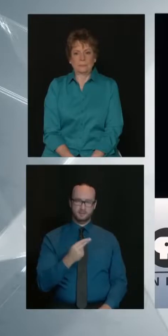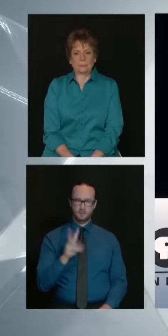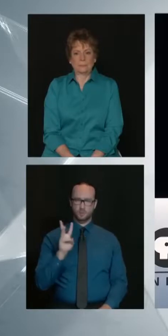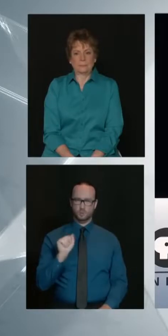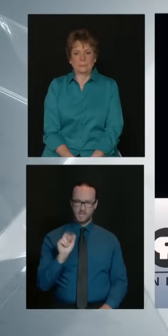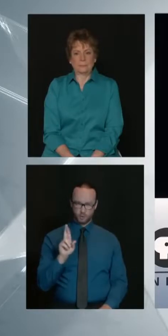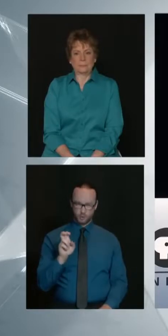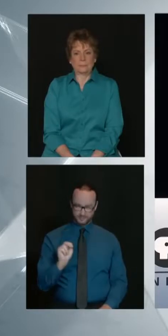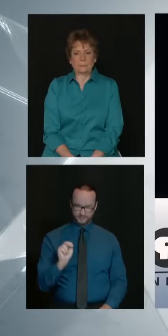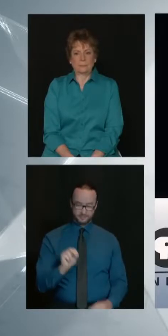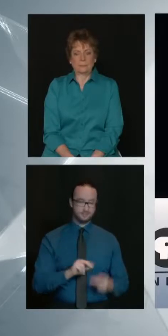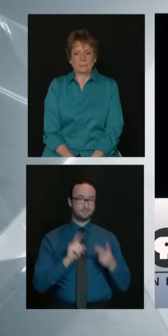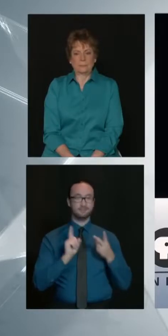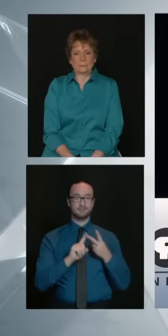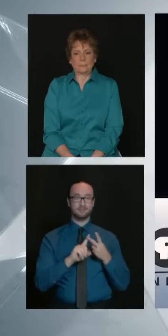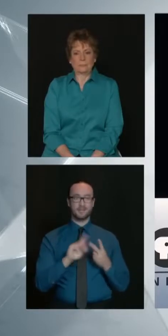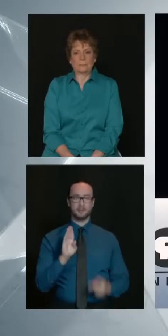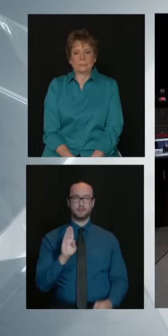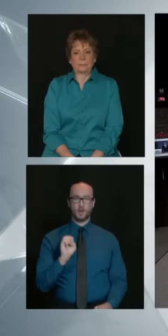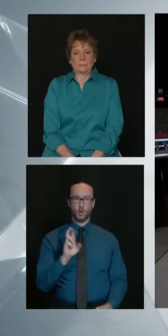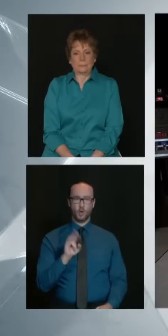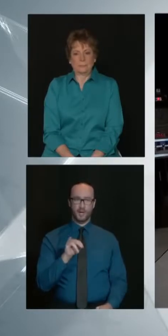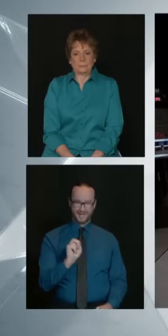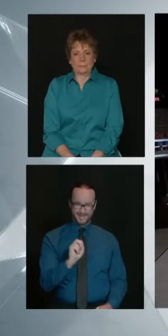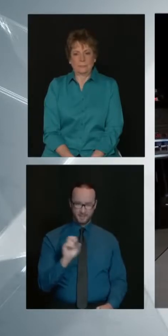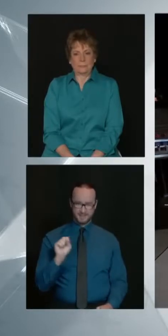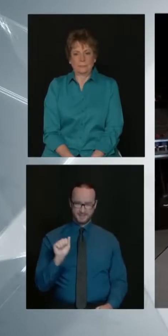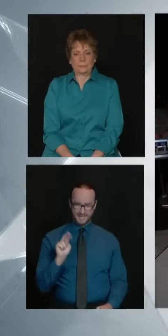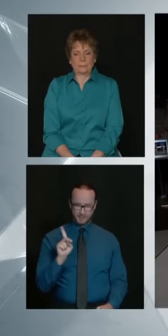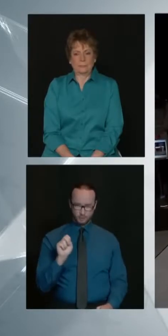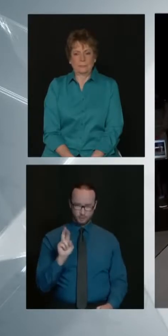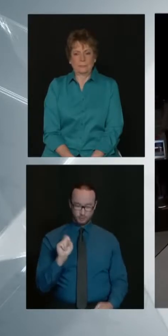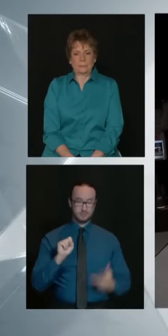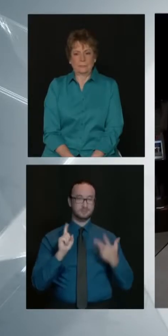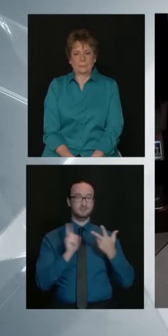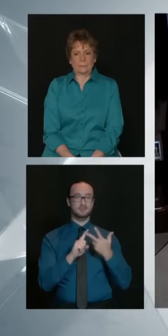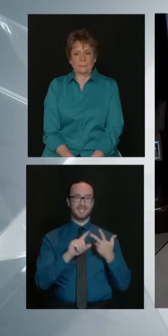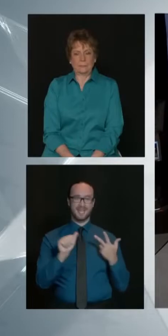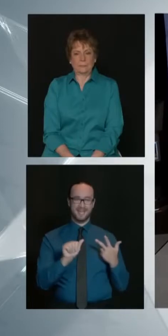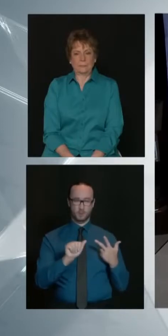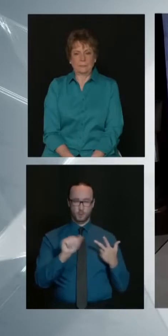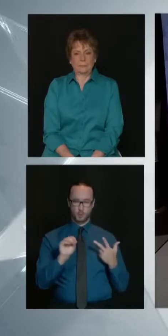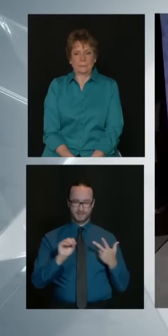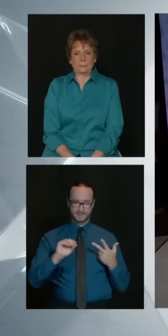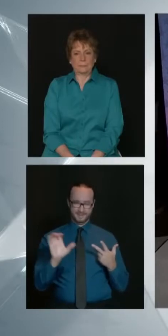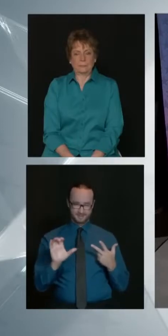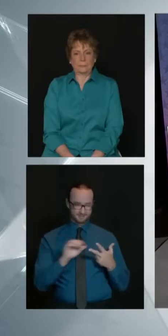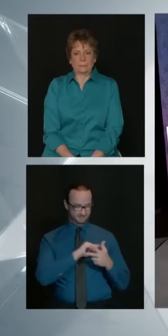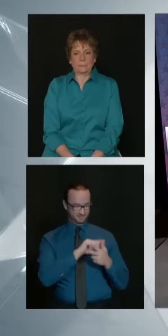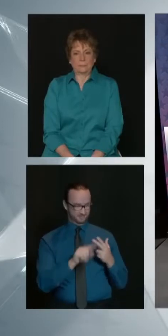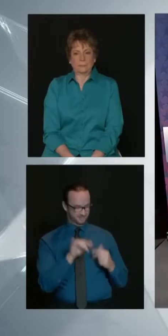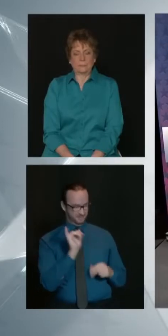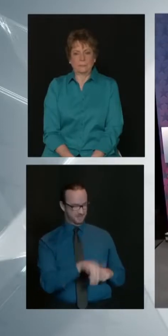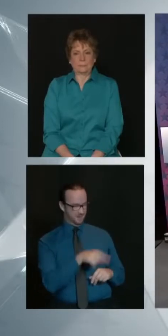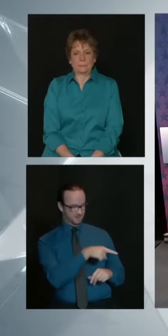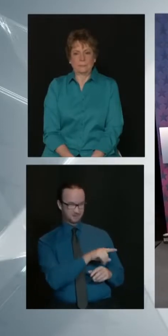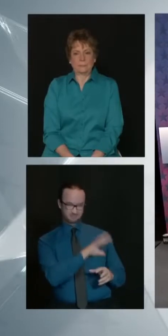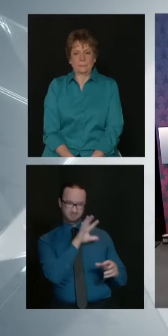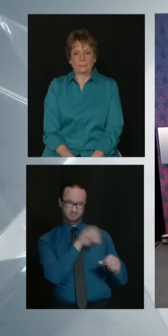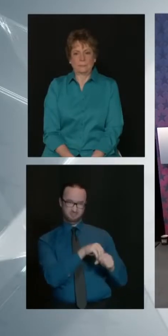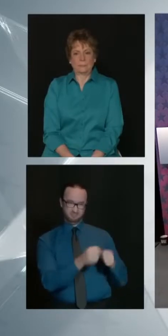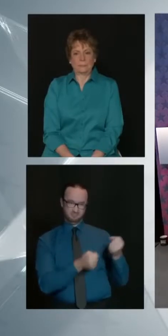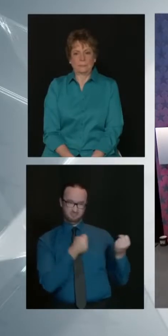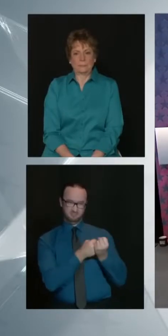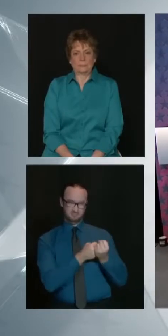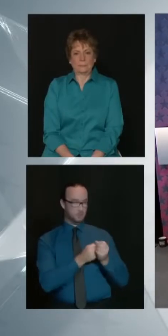House. And the only countries in the whole world that support Senator Kelly's preferred no limits, extreme